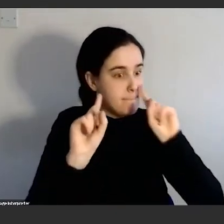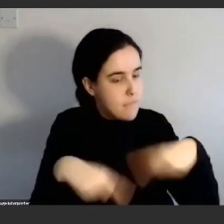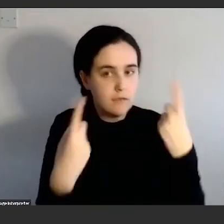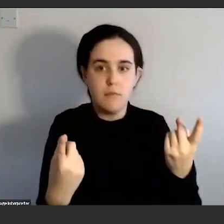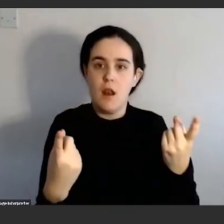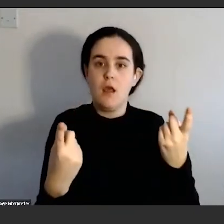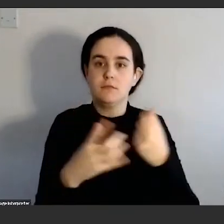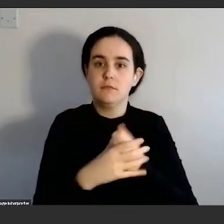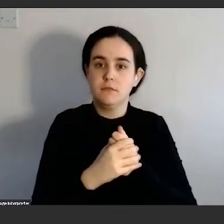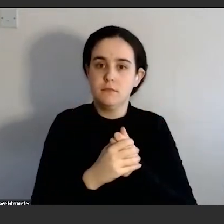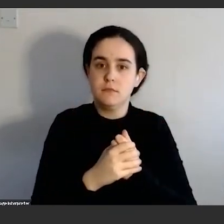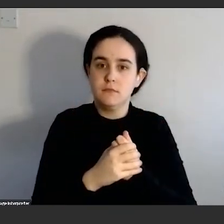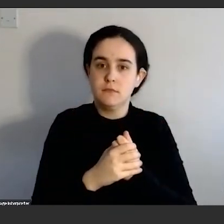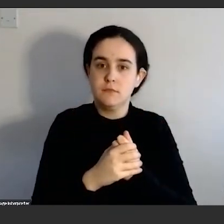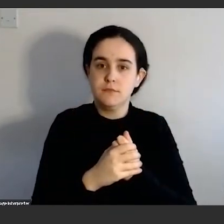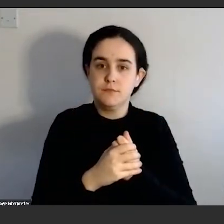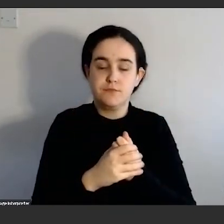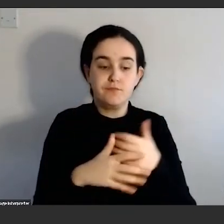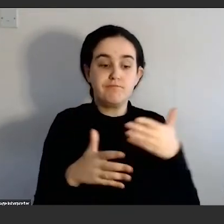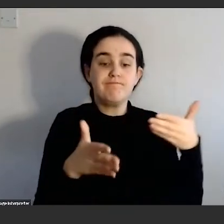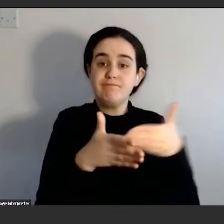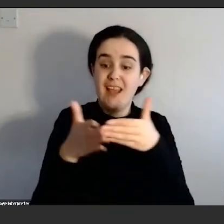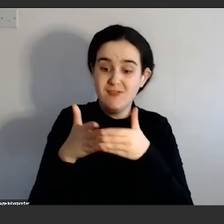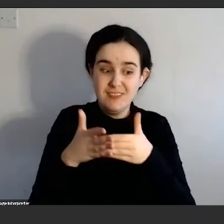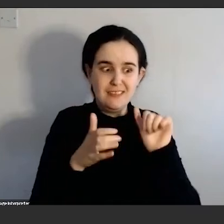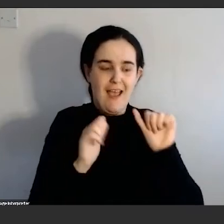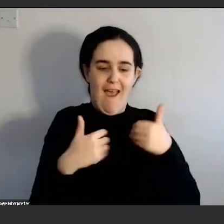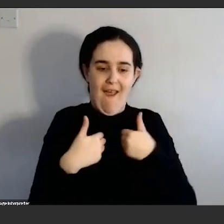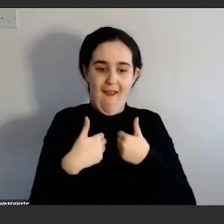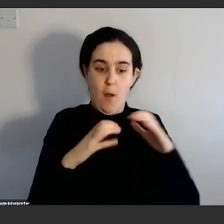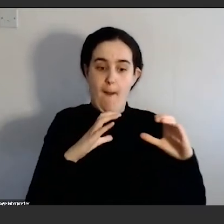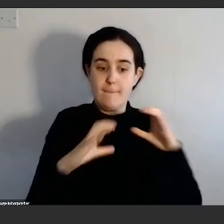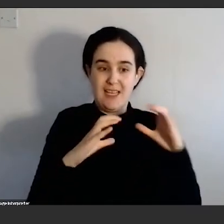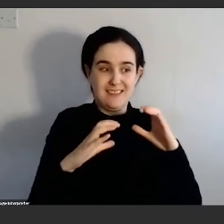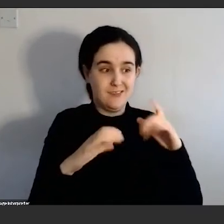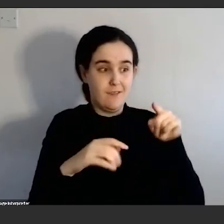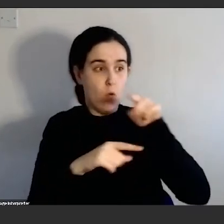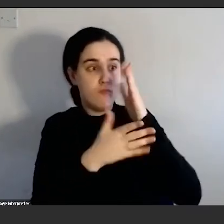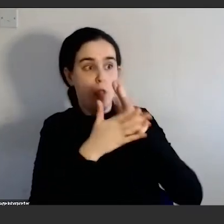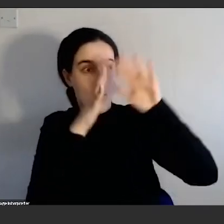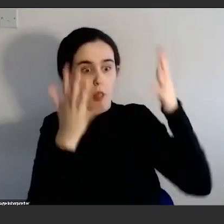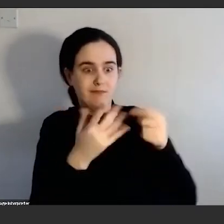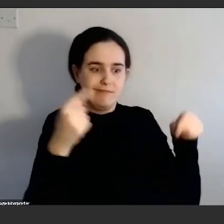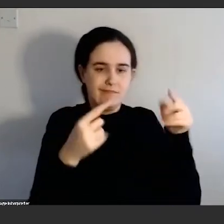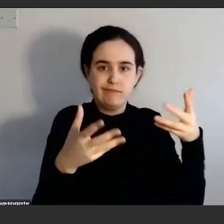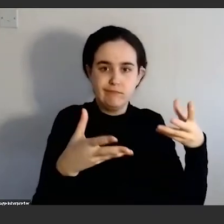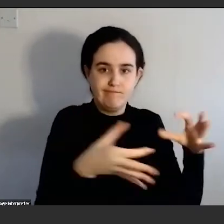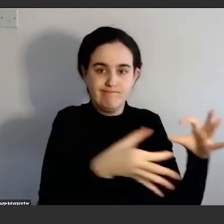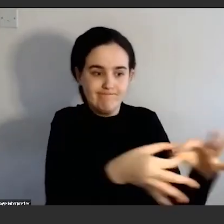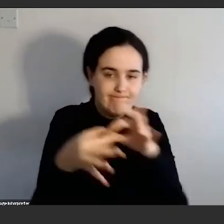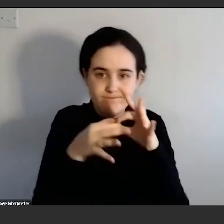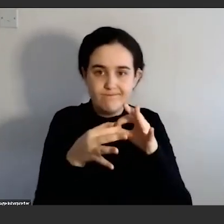I think the world should come together and make sure that